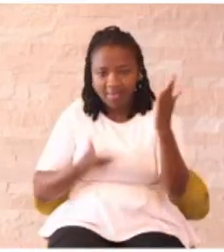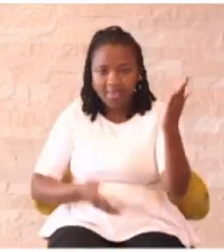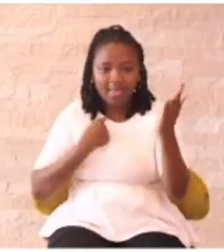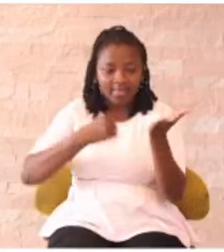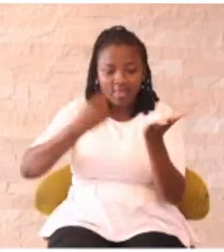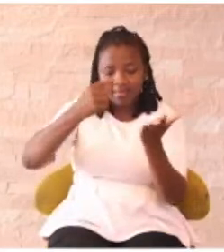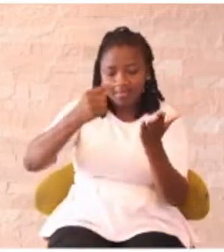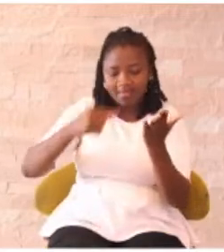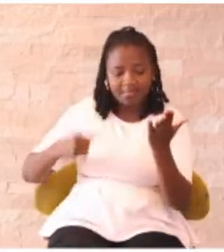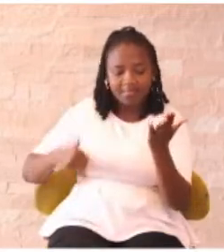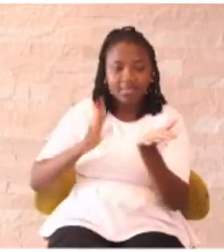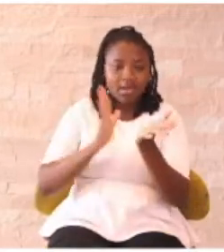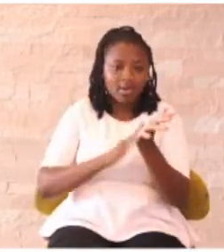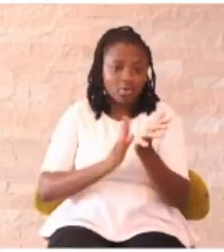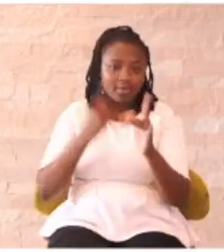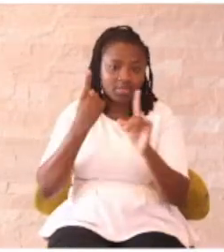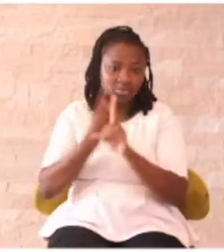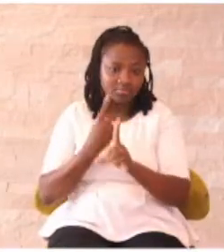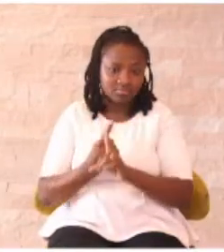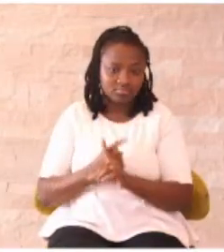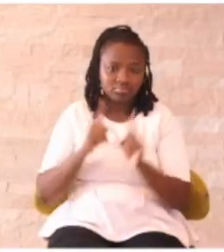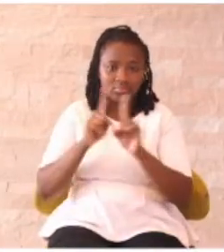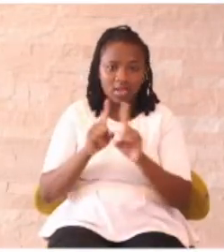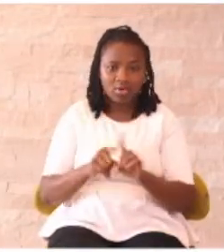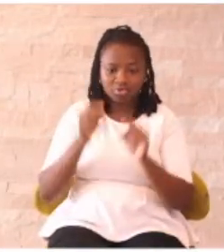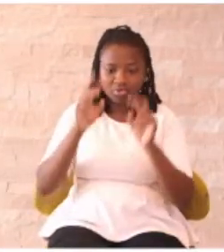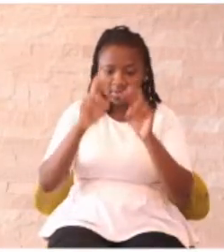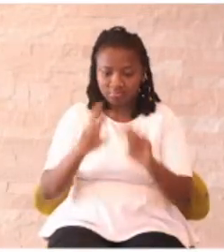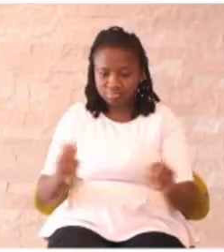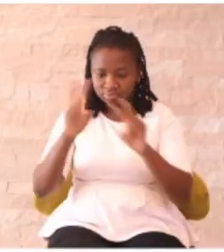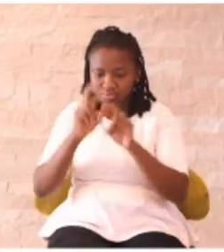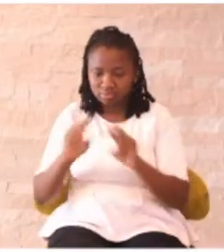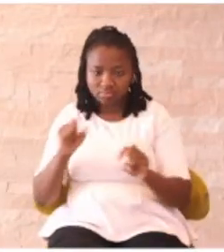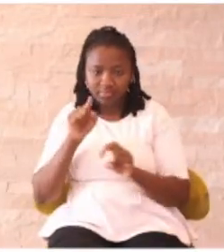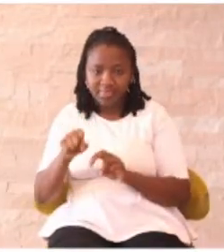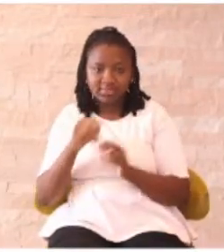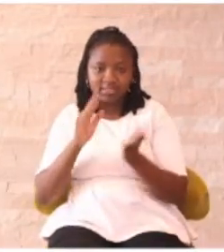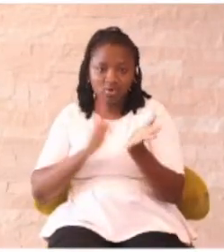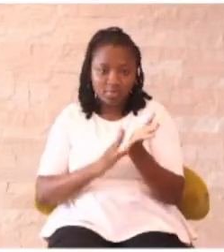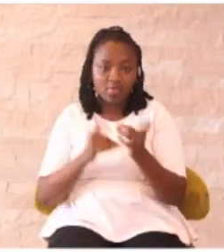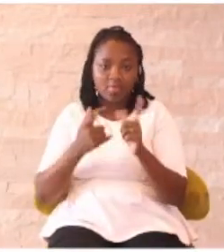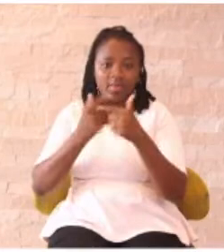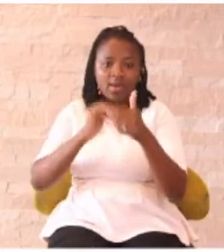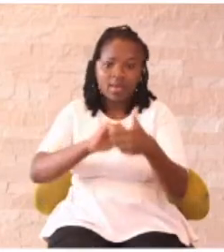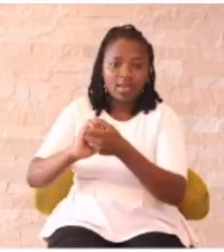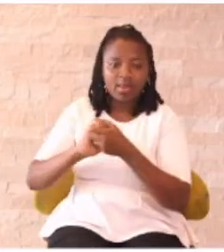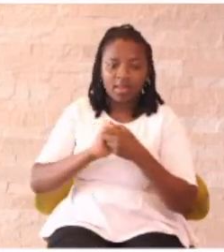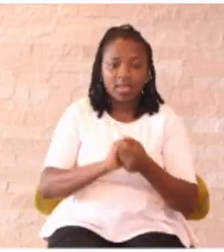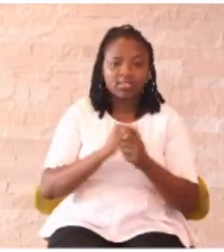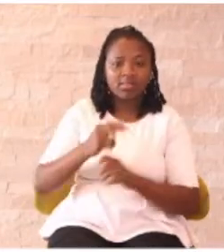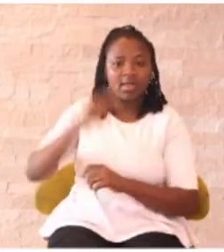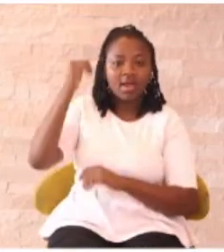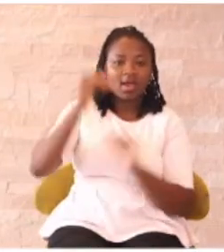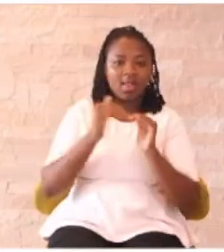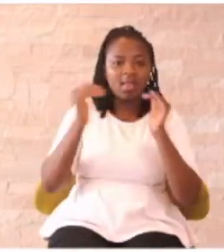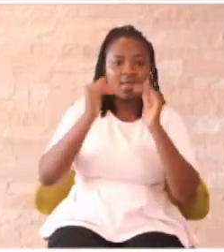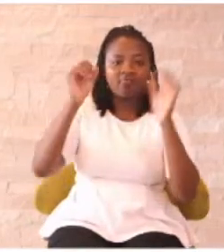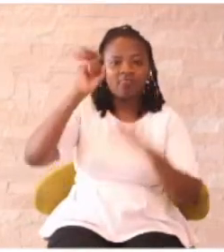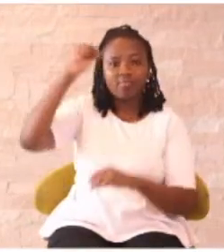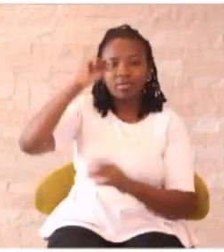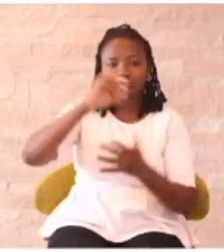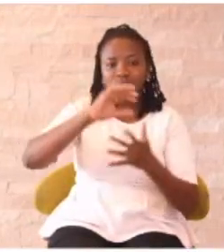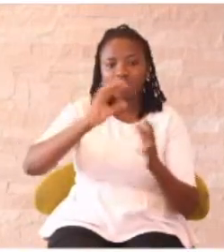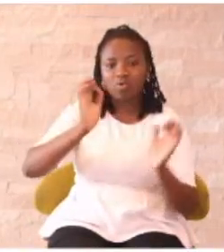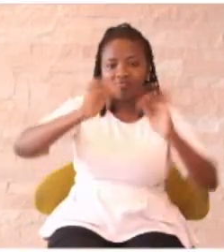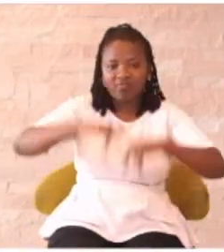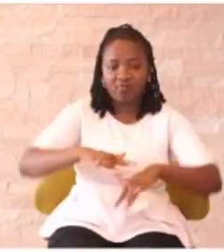and they benched on these recommendations to engage at the high-level political forum. So